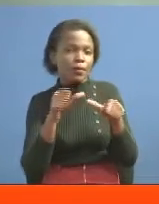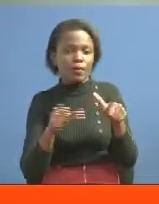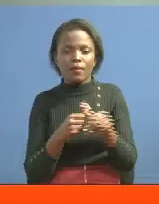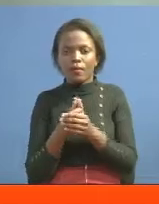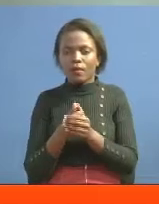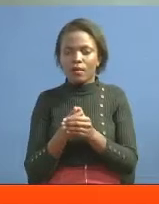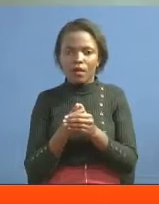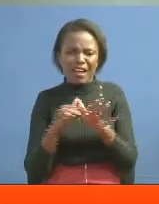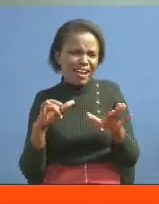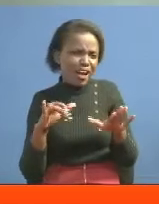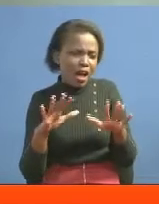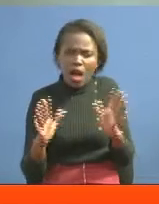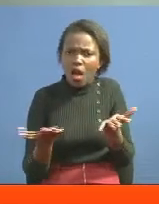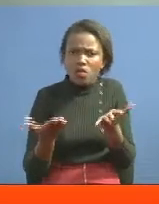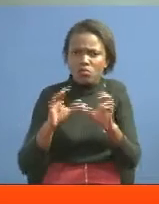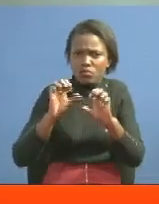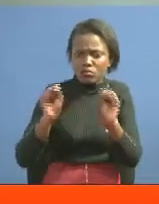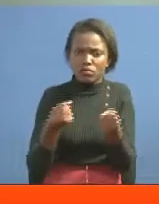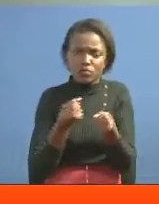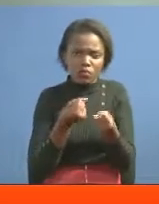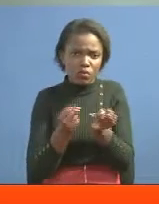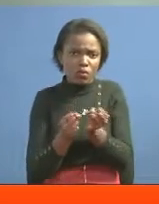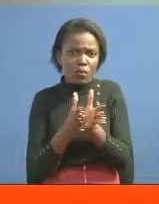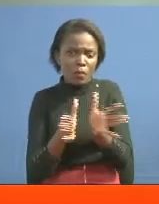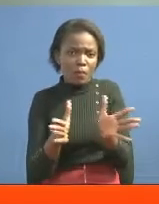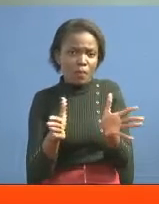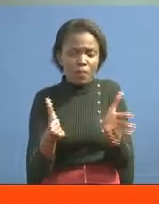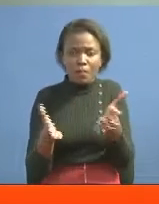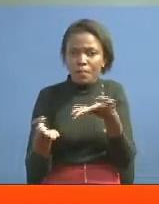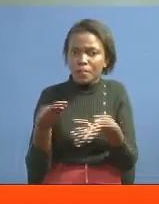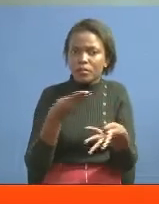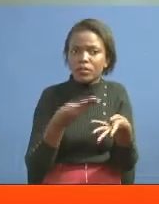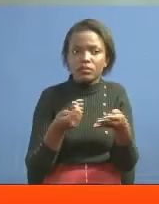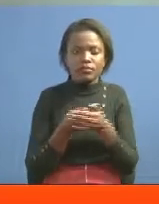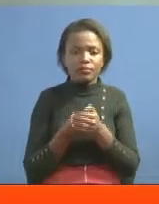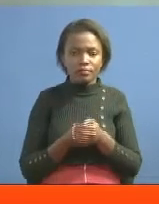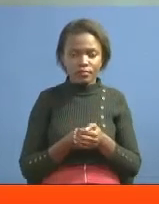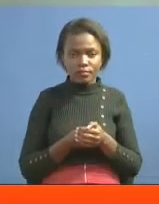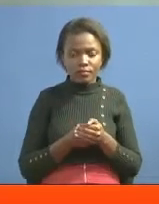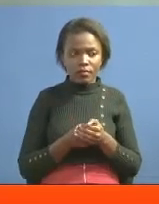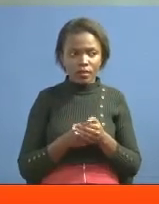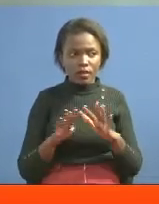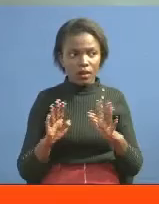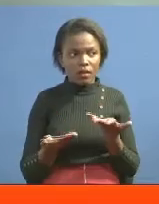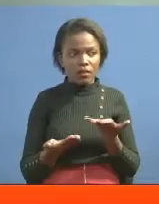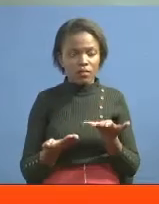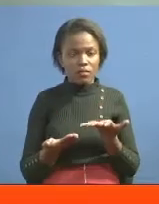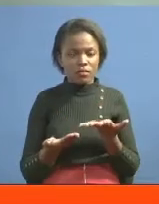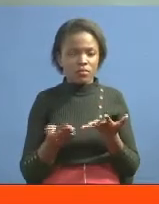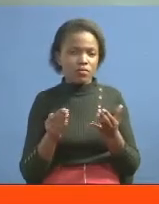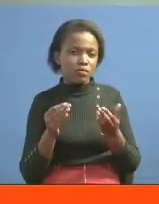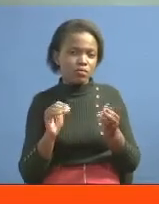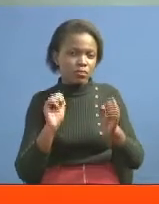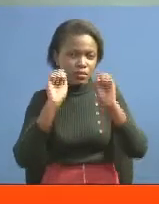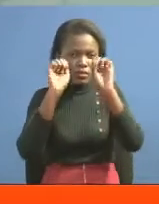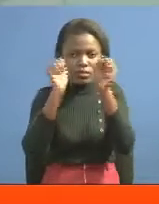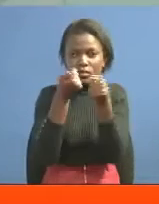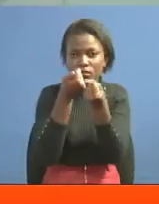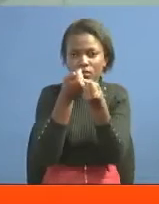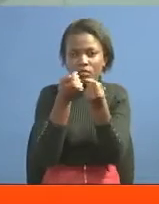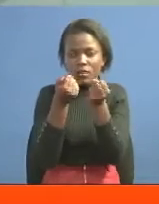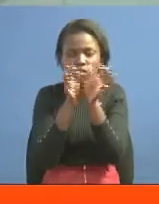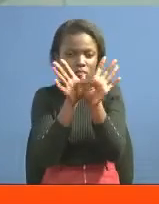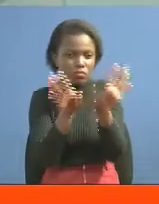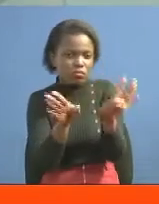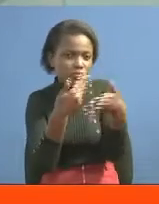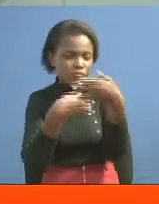safe to open a business, especially now focusing on the MSMEs? How safe is it to open a business now? During this okay, Yes.